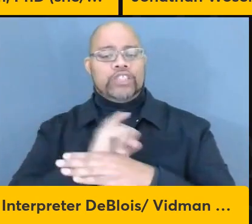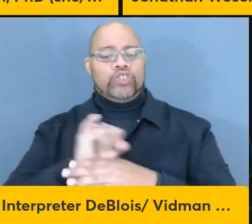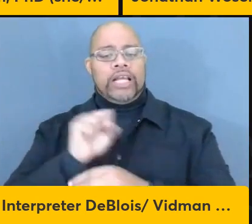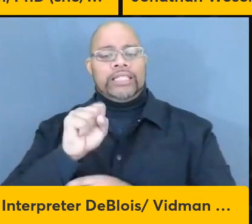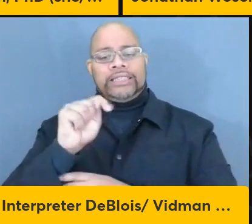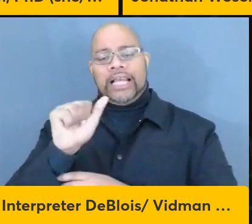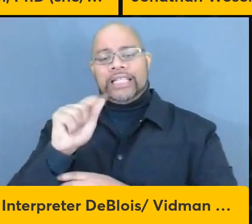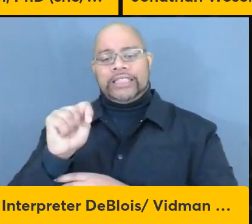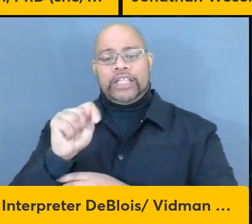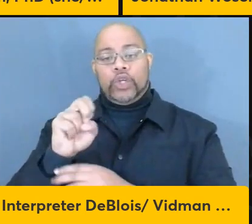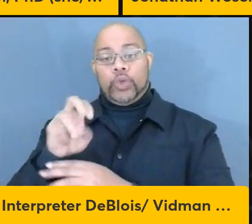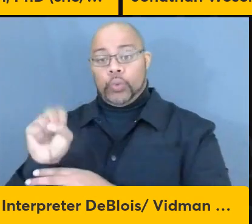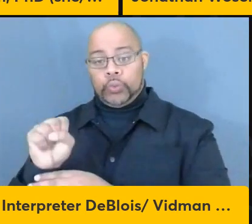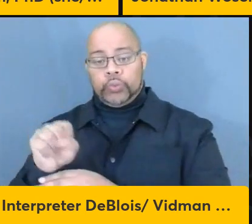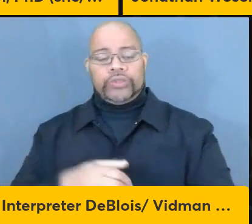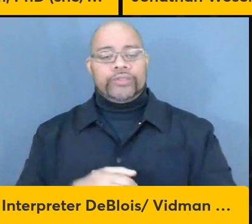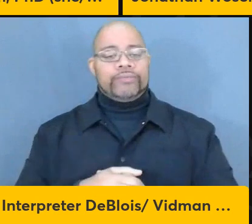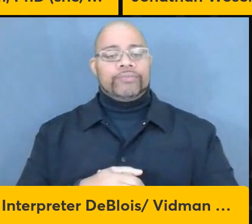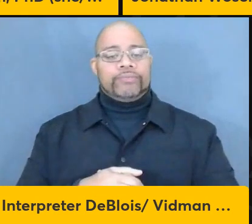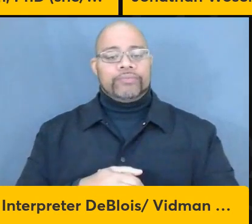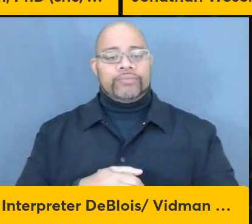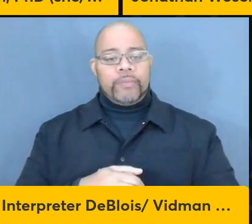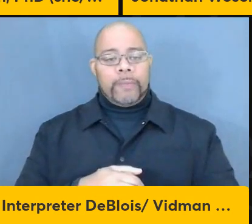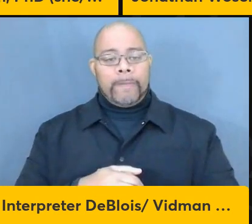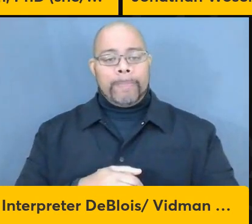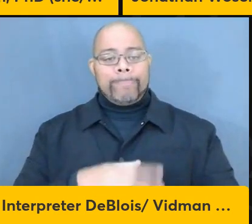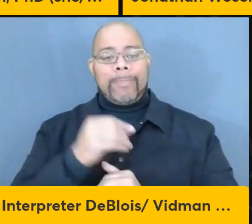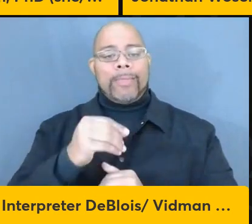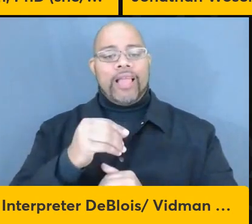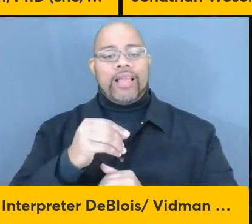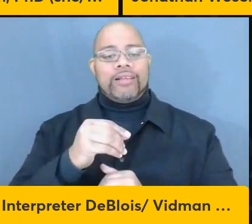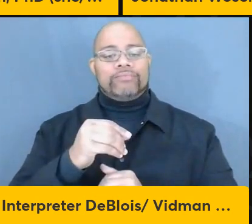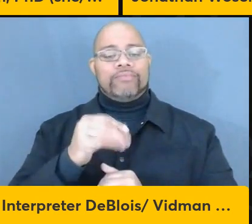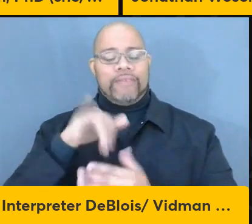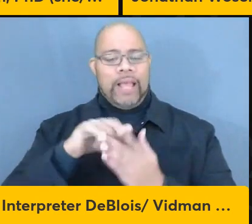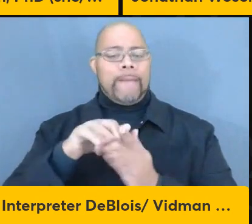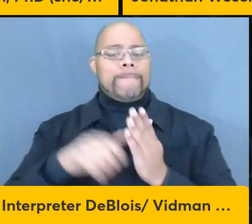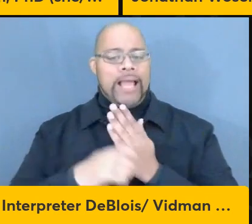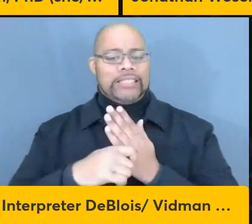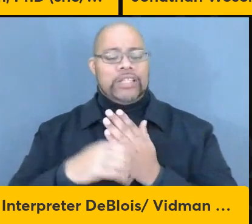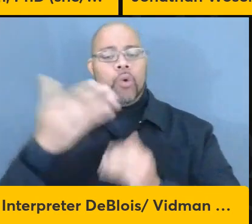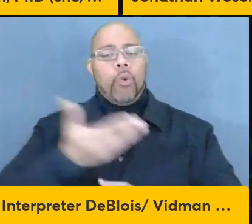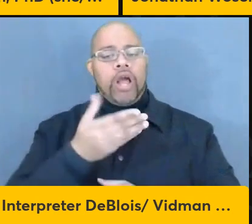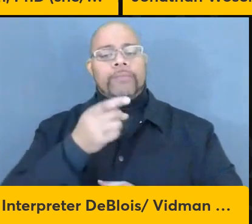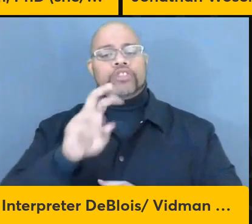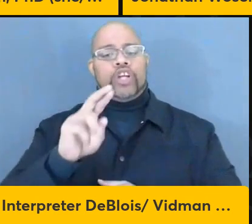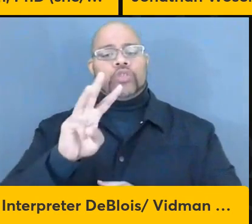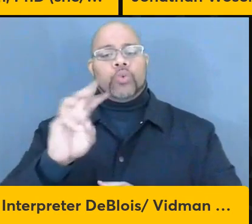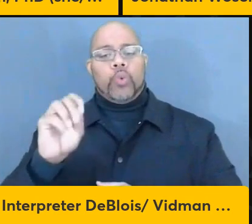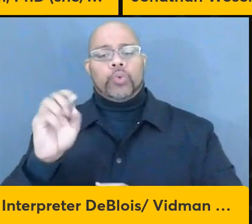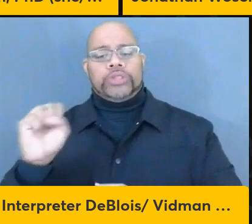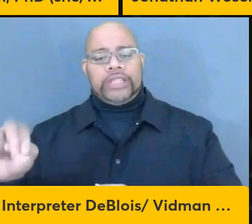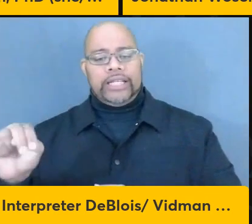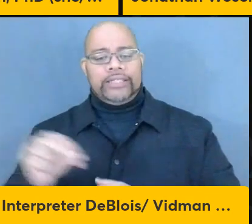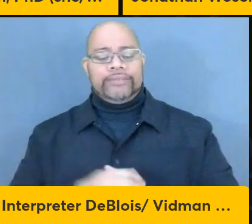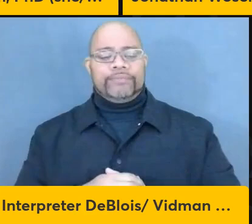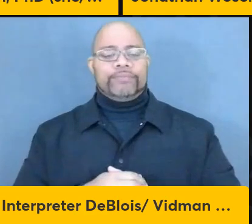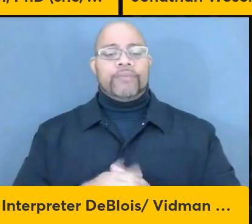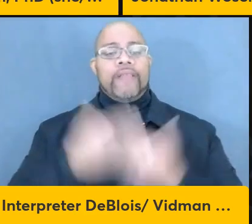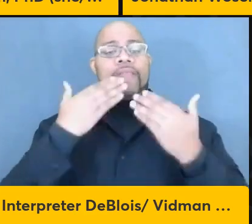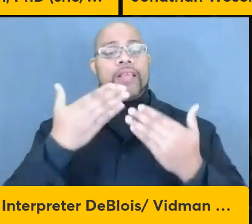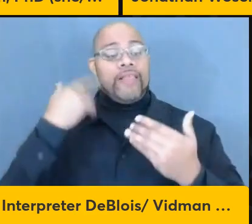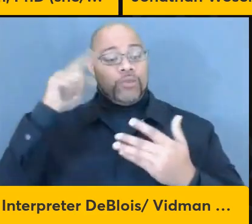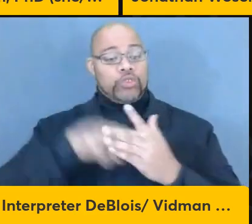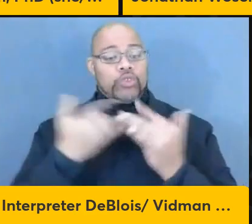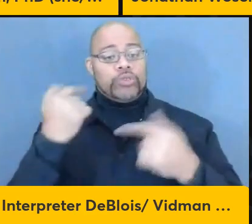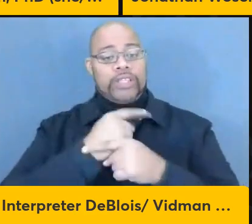STAT News, the Santa Cruz Sentinel, and Knowledgeable Magazine. Welcome, Dr. Wilson. So I think we'll start